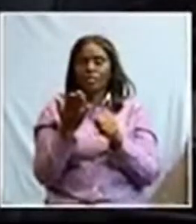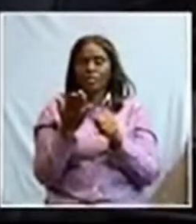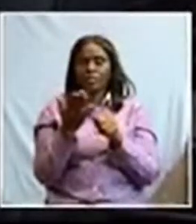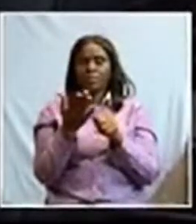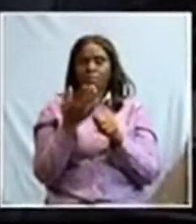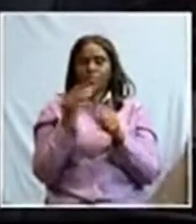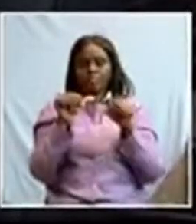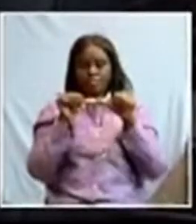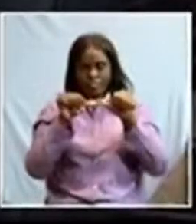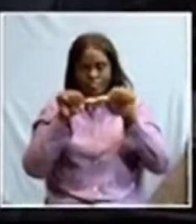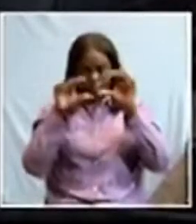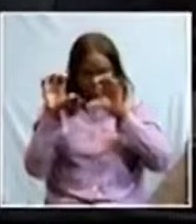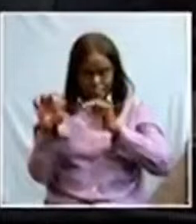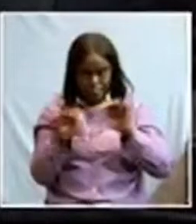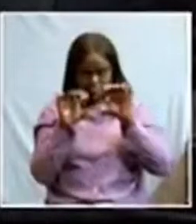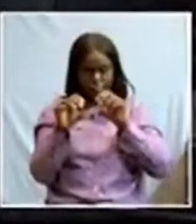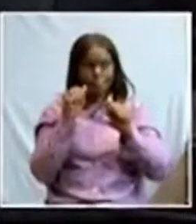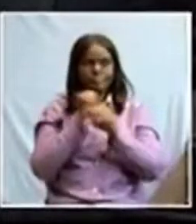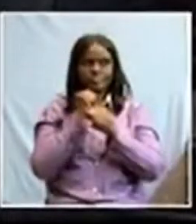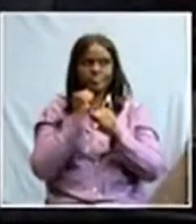you are still doing this in Iran?